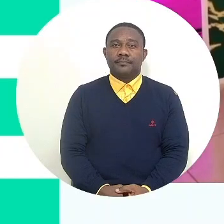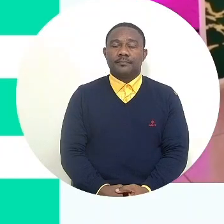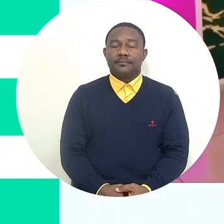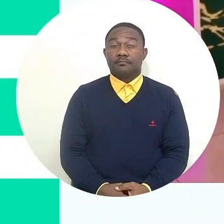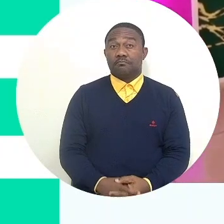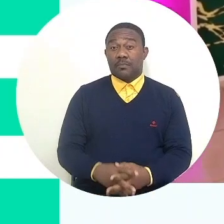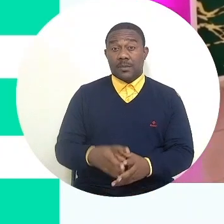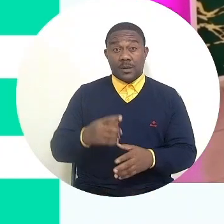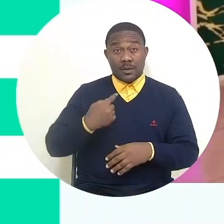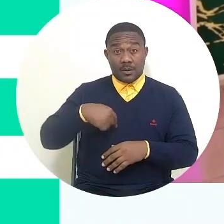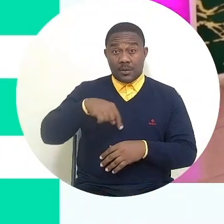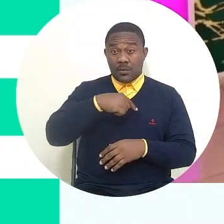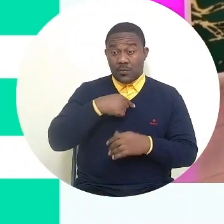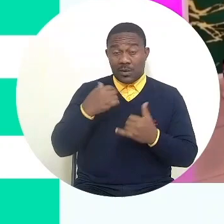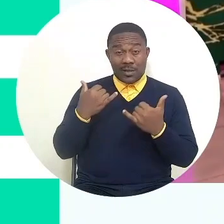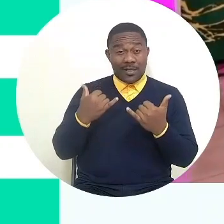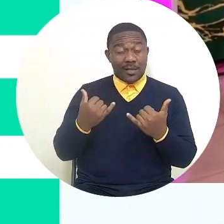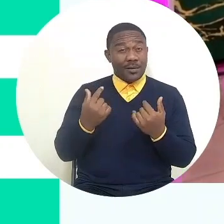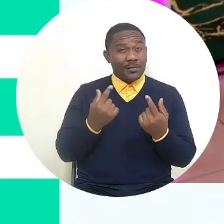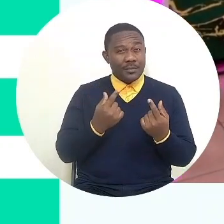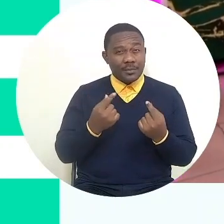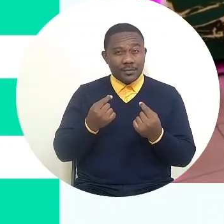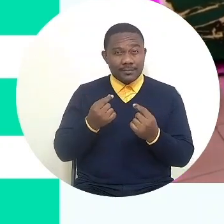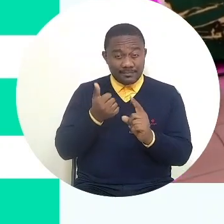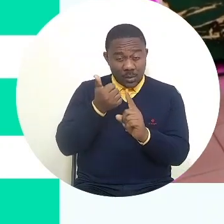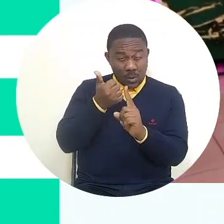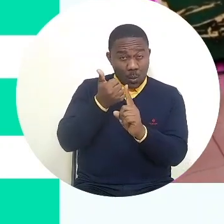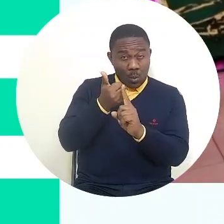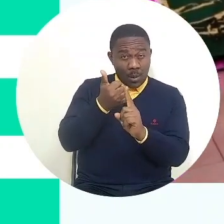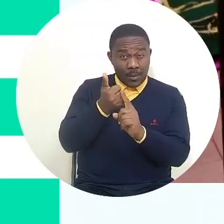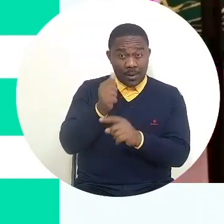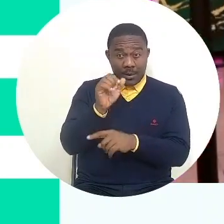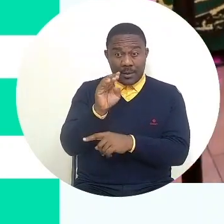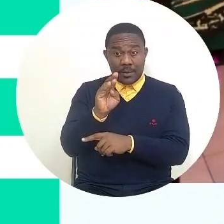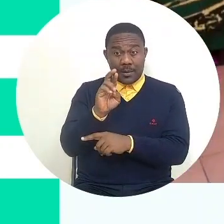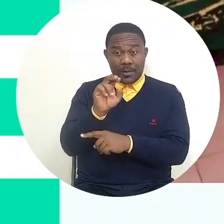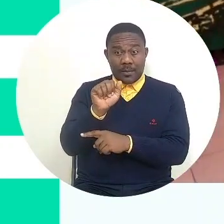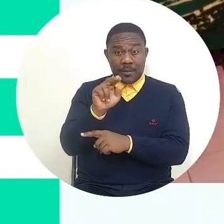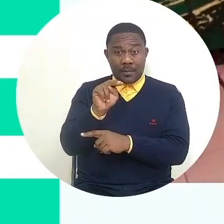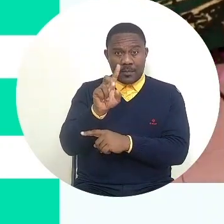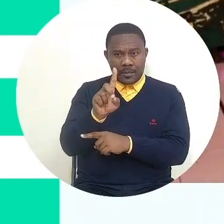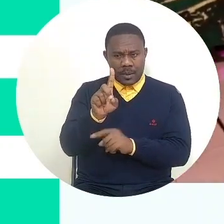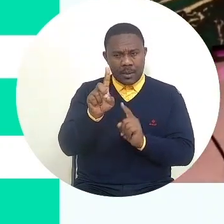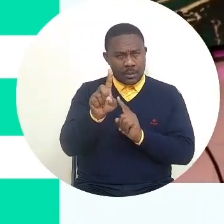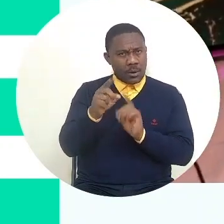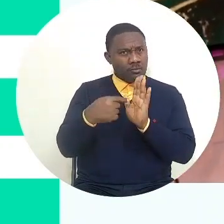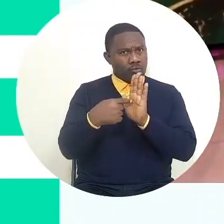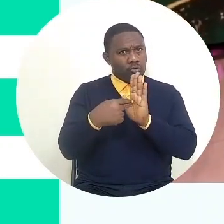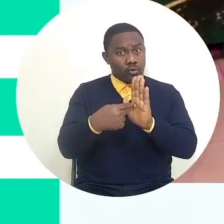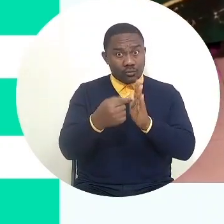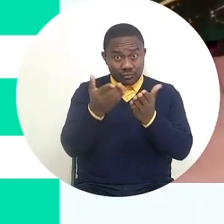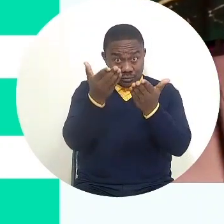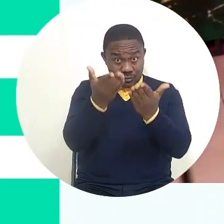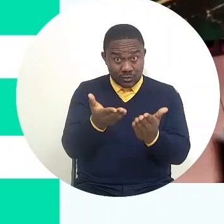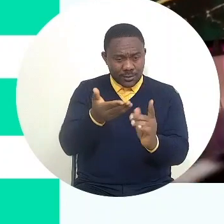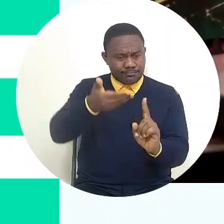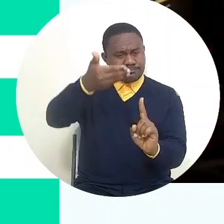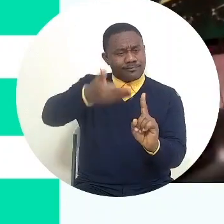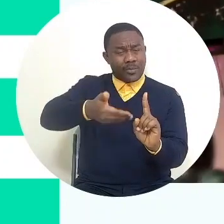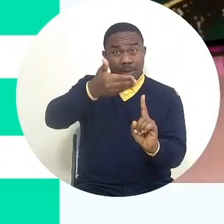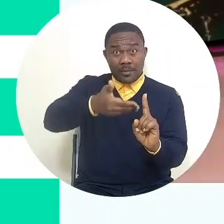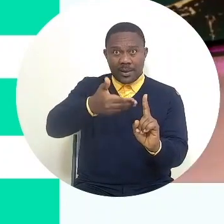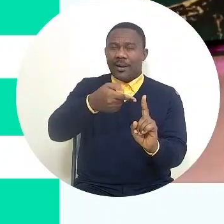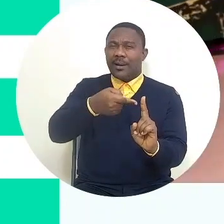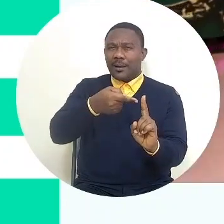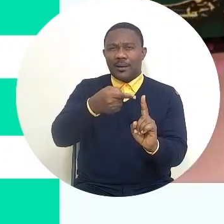Right. So we're looking at building your personal brand of what you need to do, project you. The focus is more about you than any